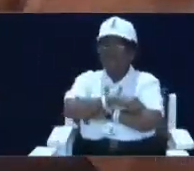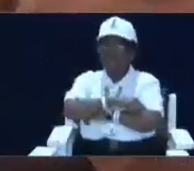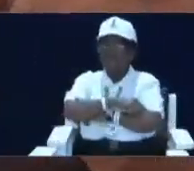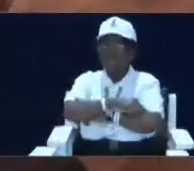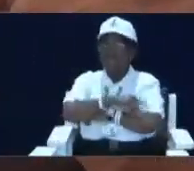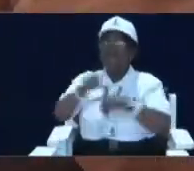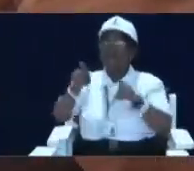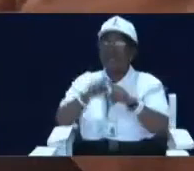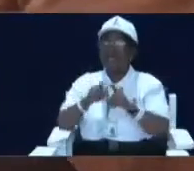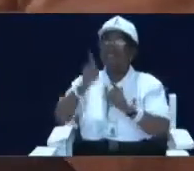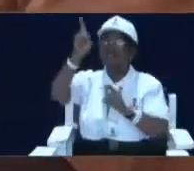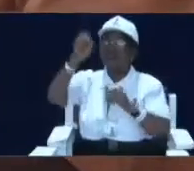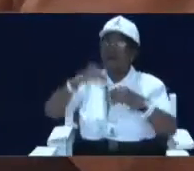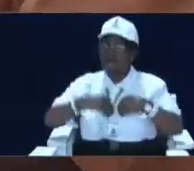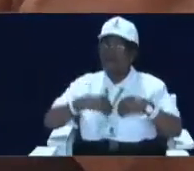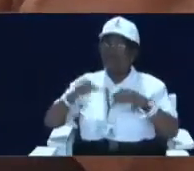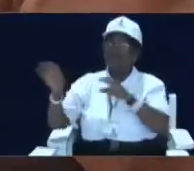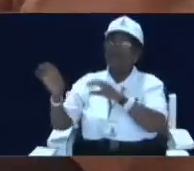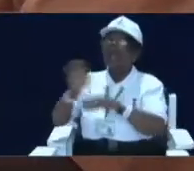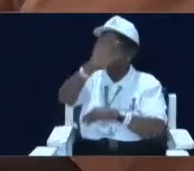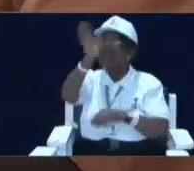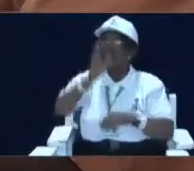like you have never done